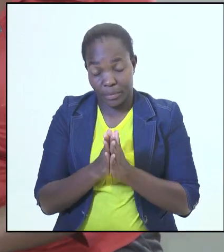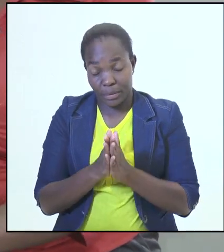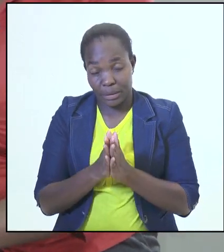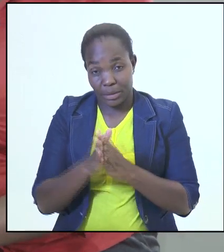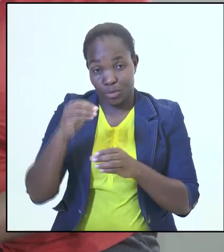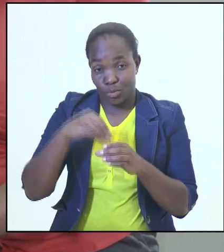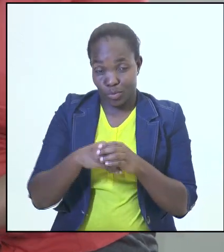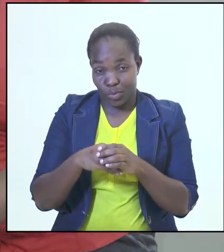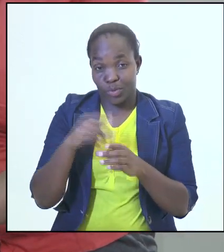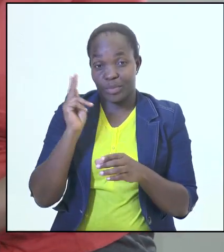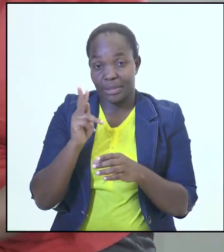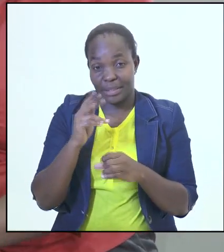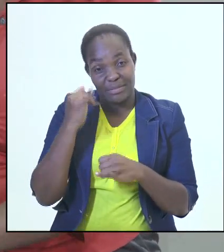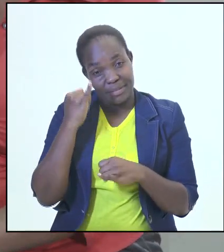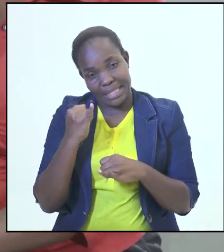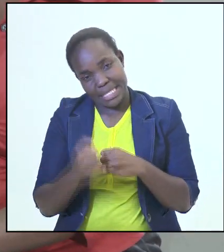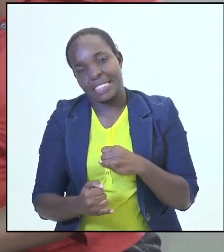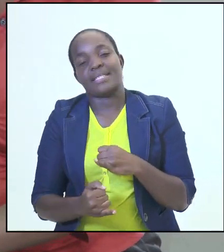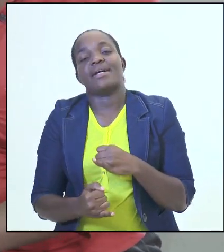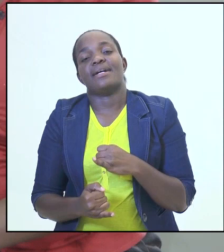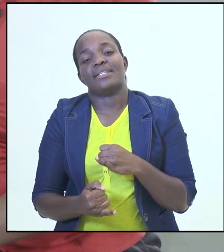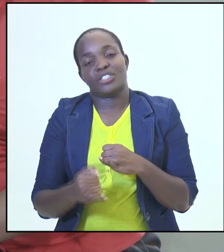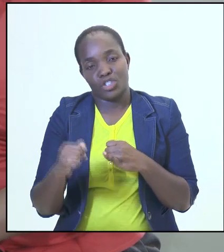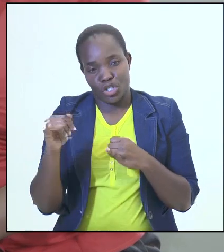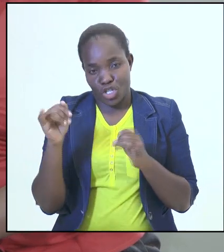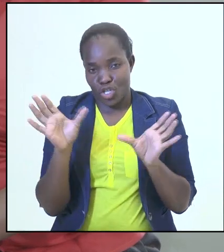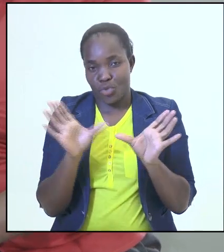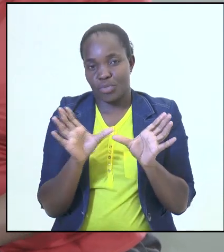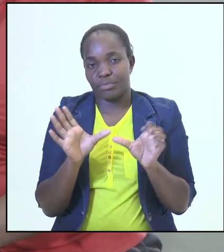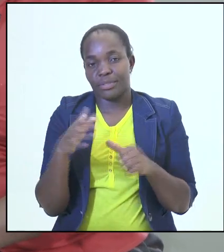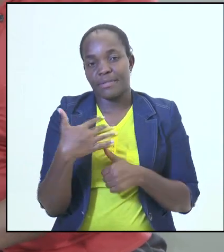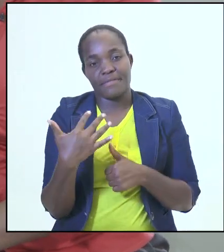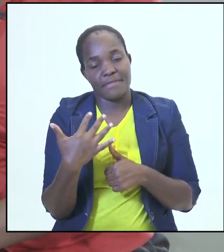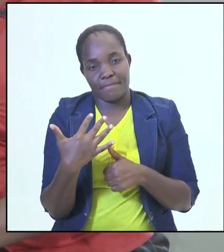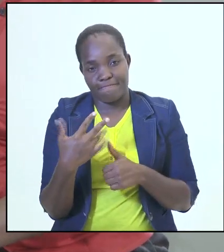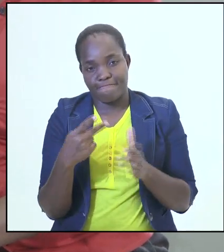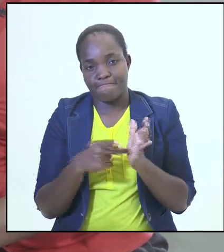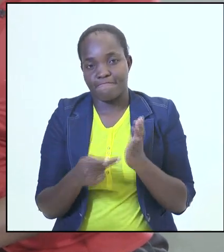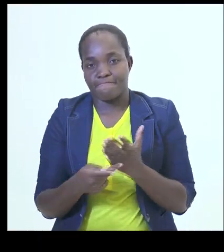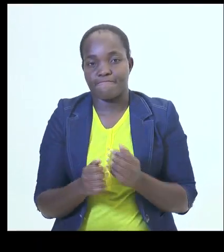again tomorrow for the 5th and last episode in our series.